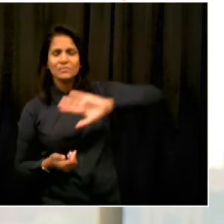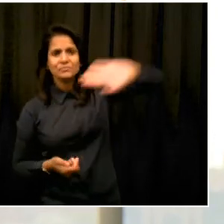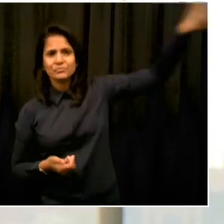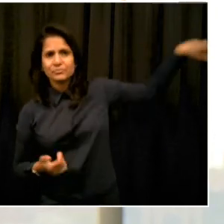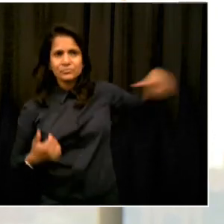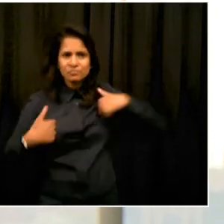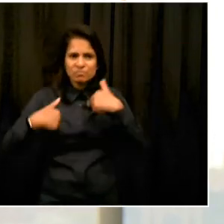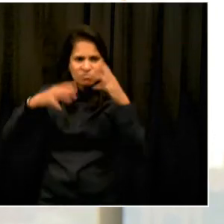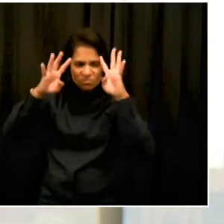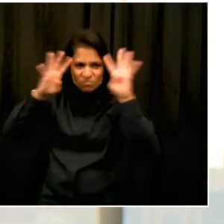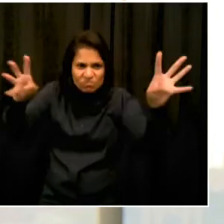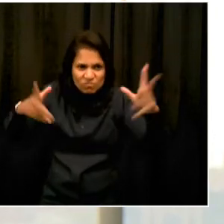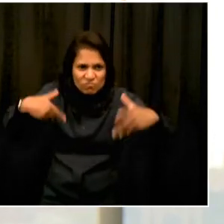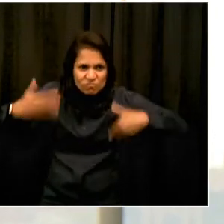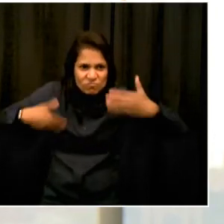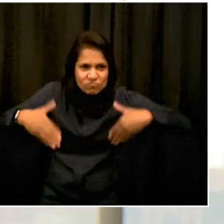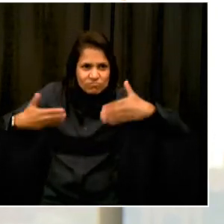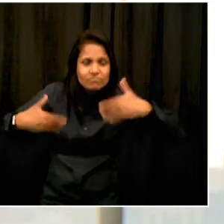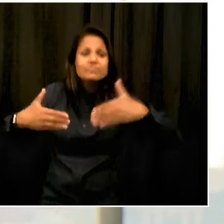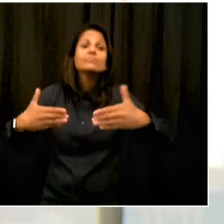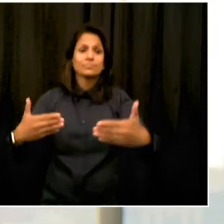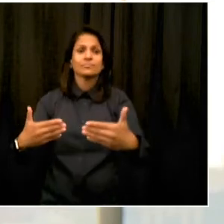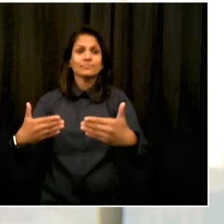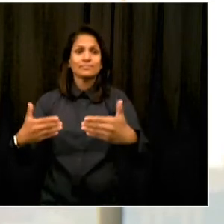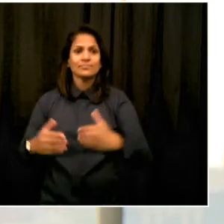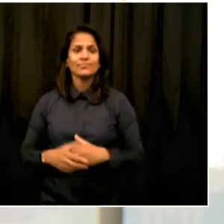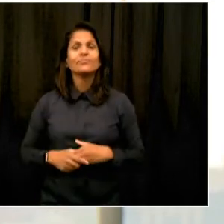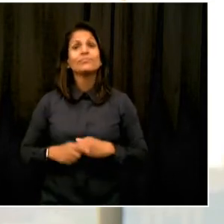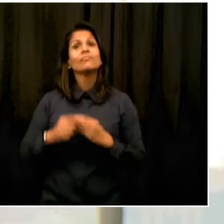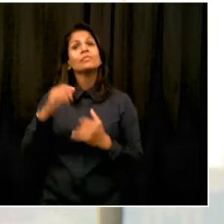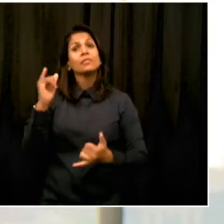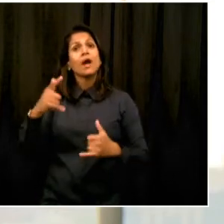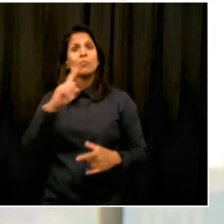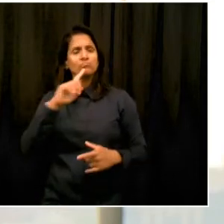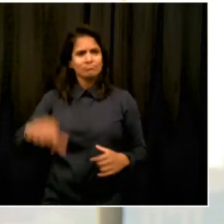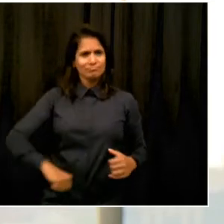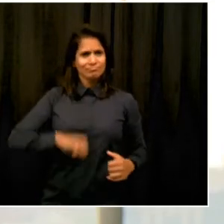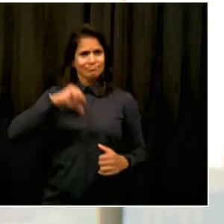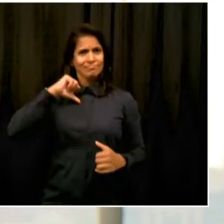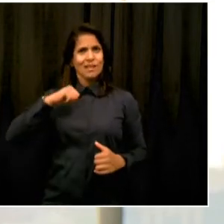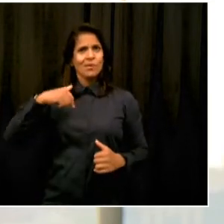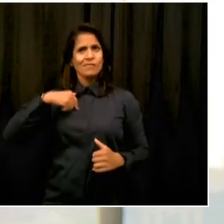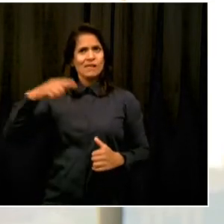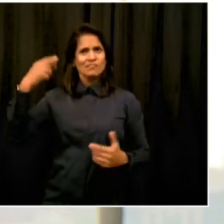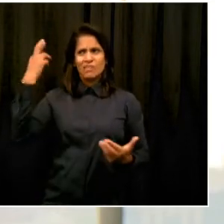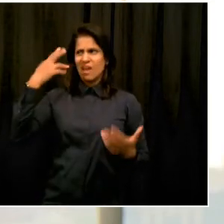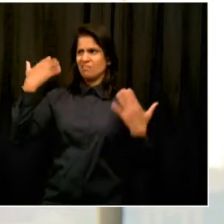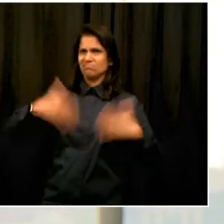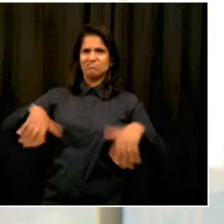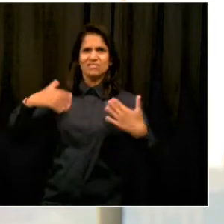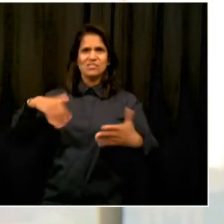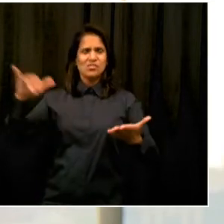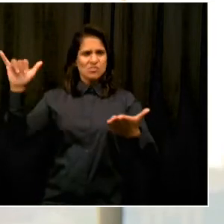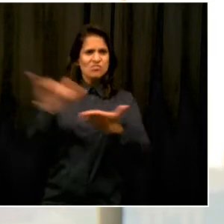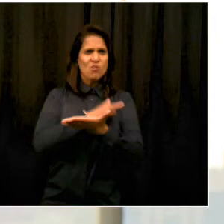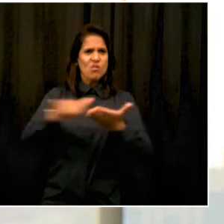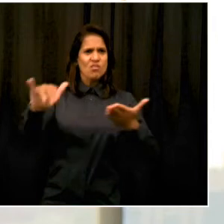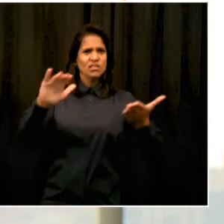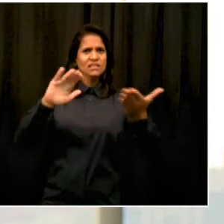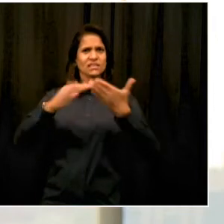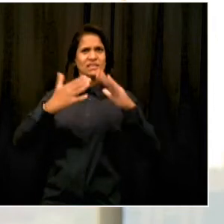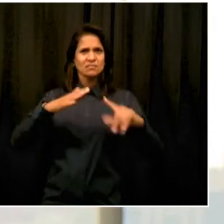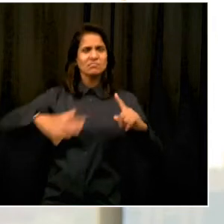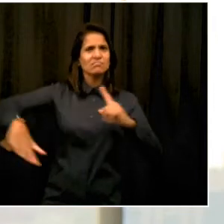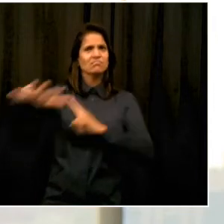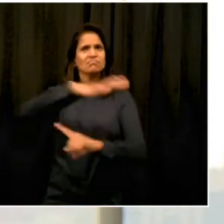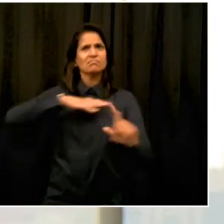ourselves. And in that is the essence of what we're going to talk about today, because that shows us our